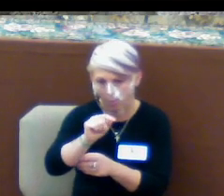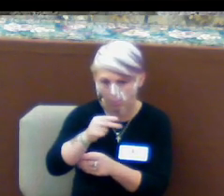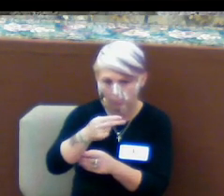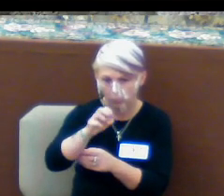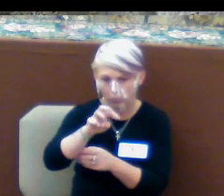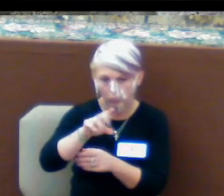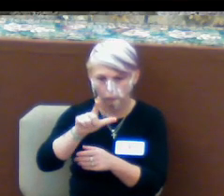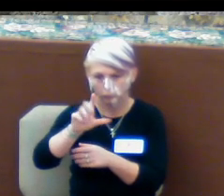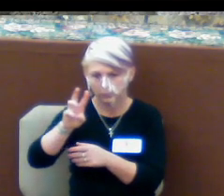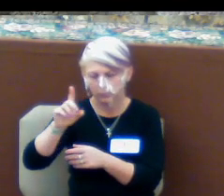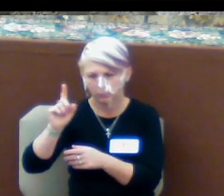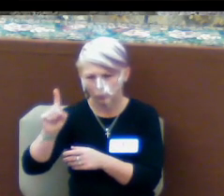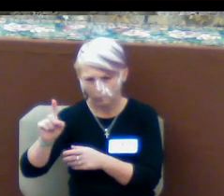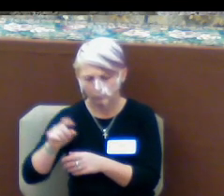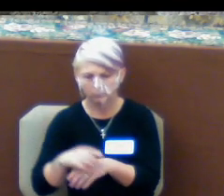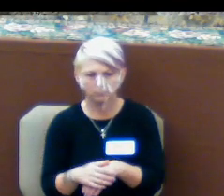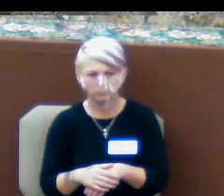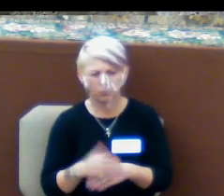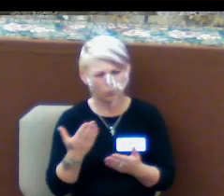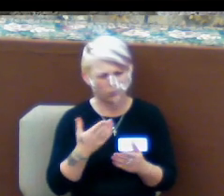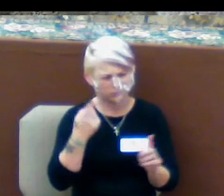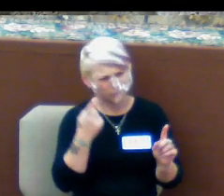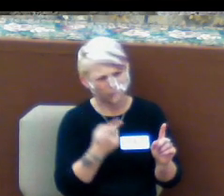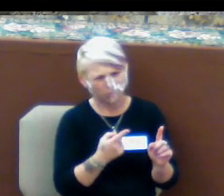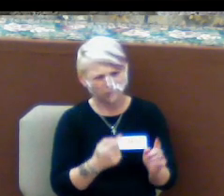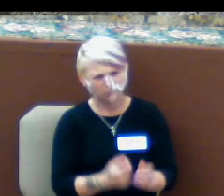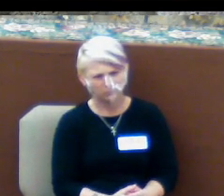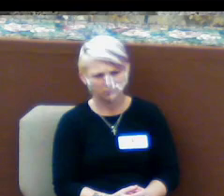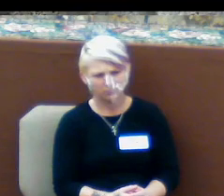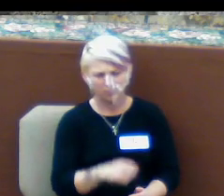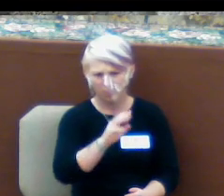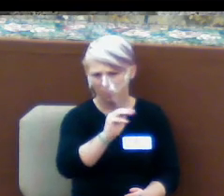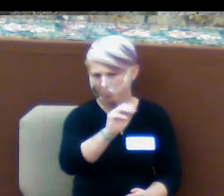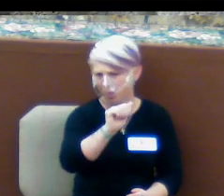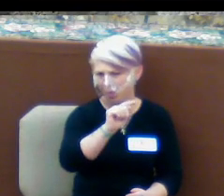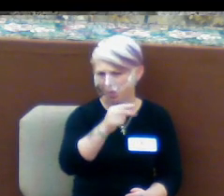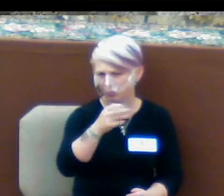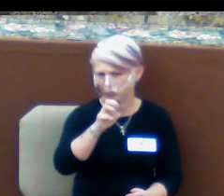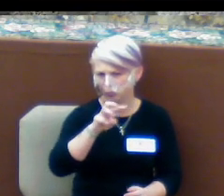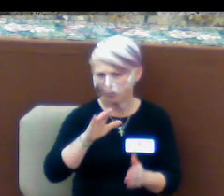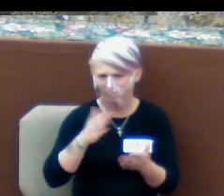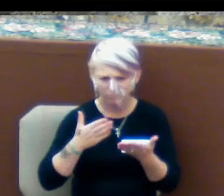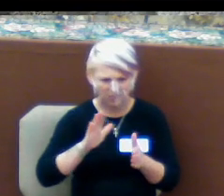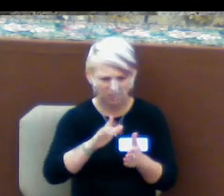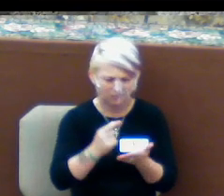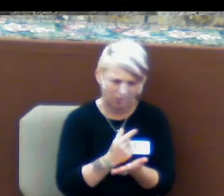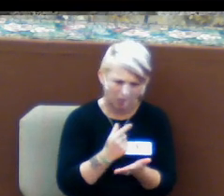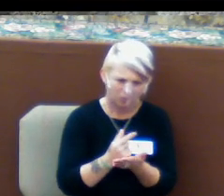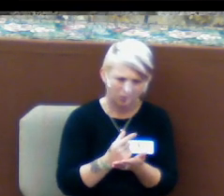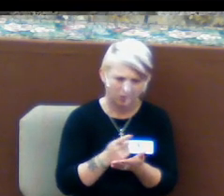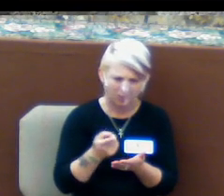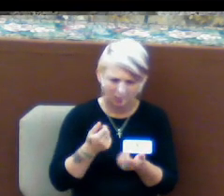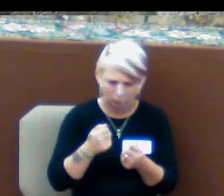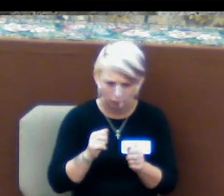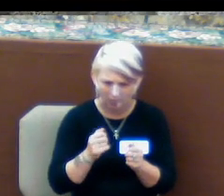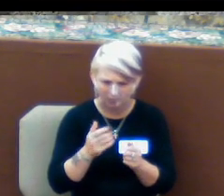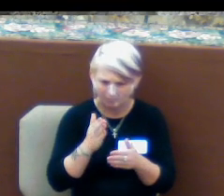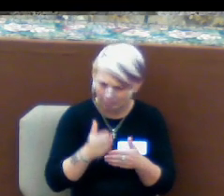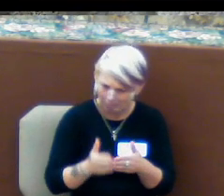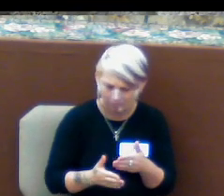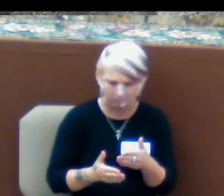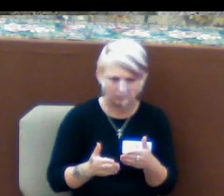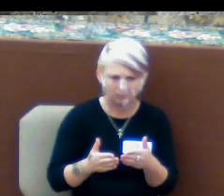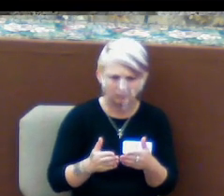1. What's the point? Matthew is finishing his gospel. He's wrapping things up.